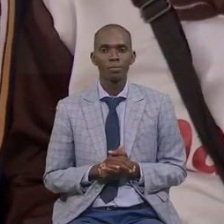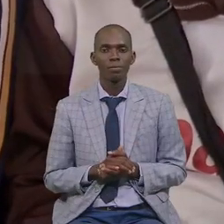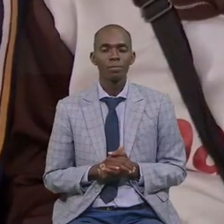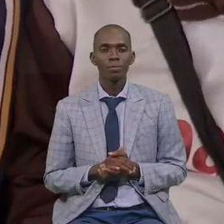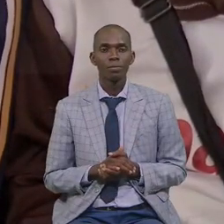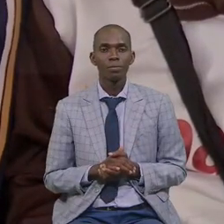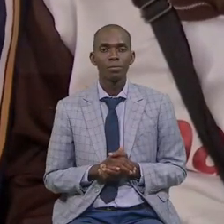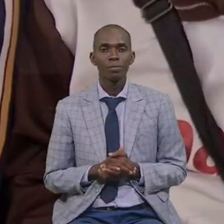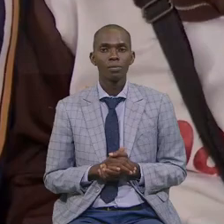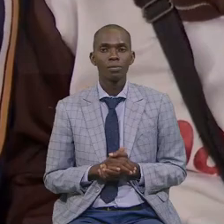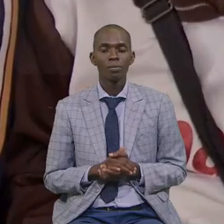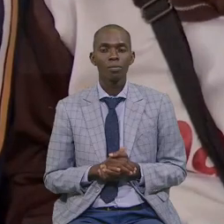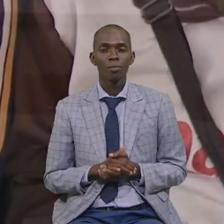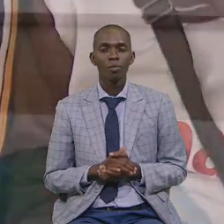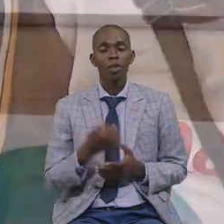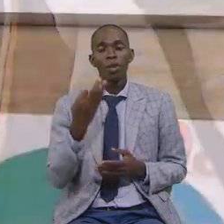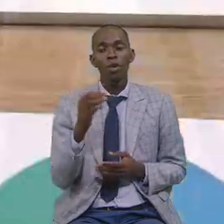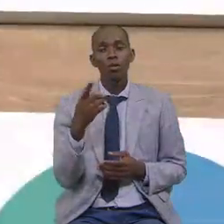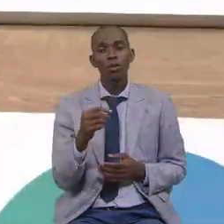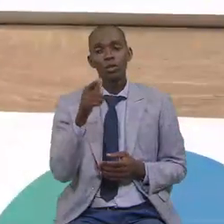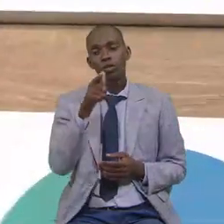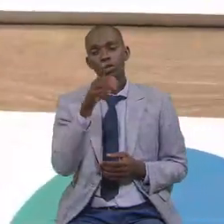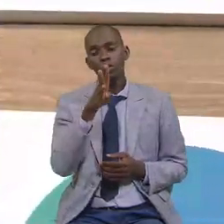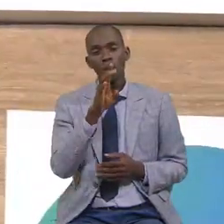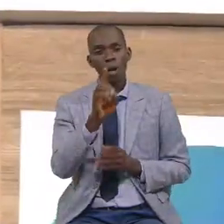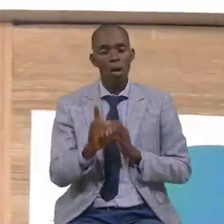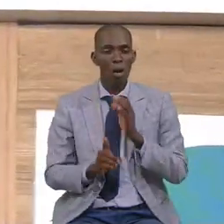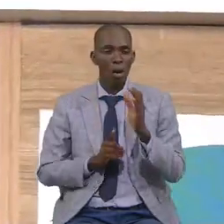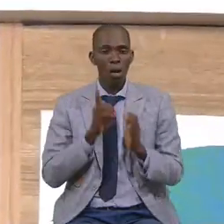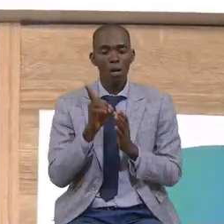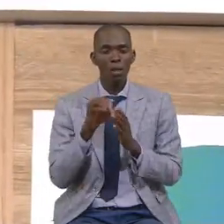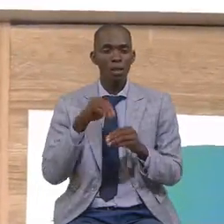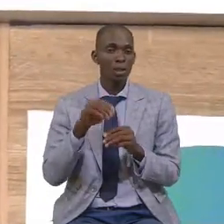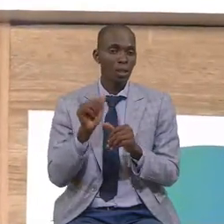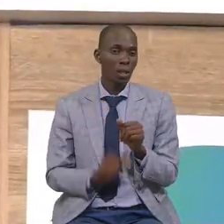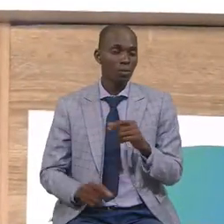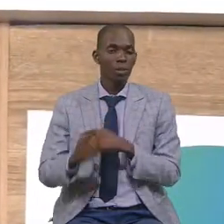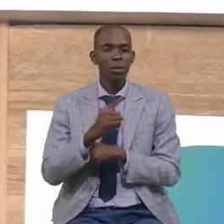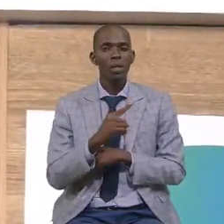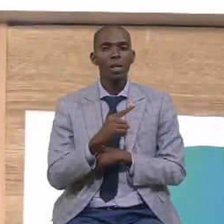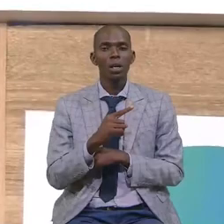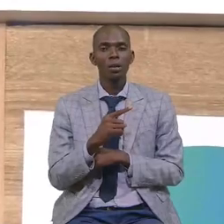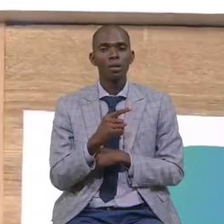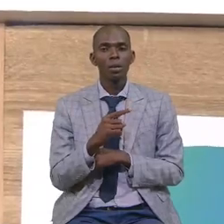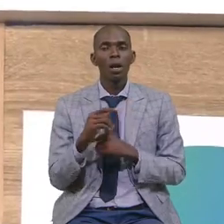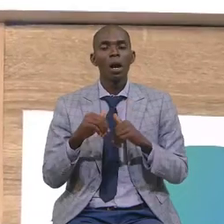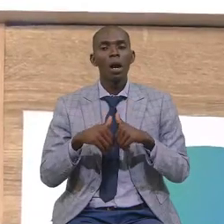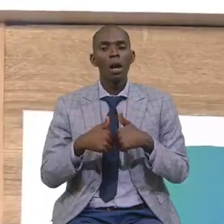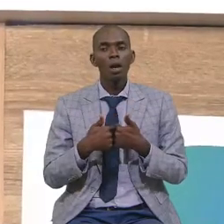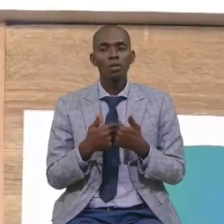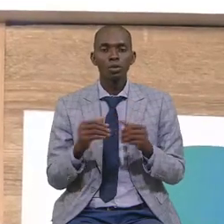Of the 24 hours of each day, how do you